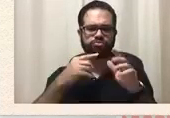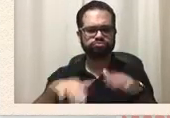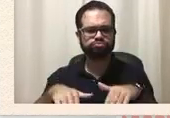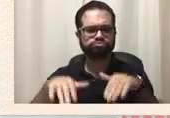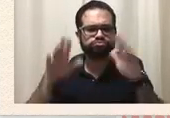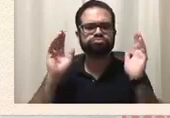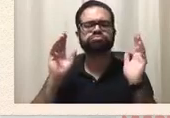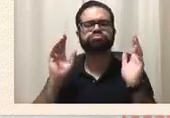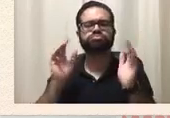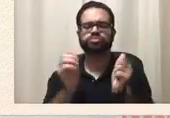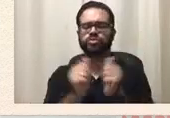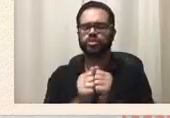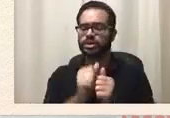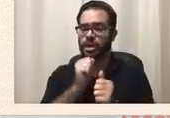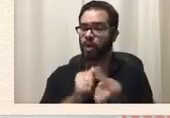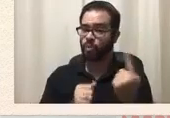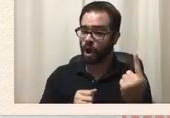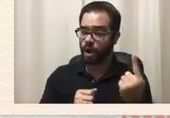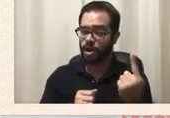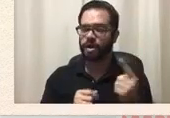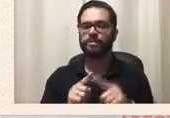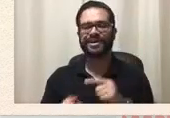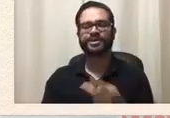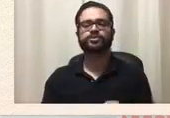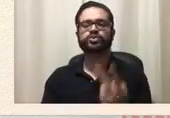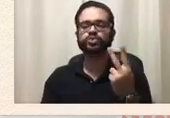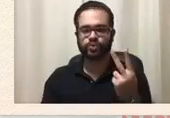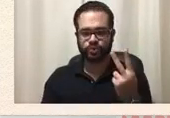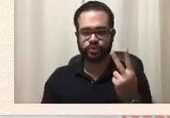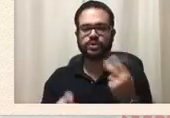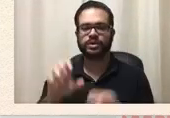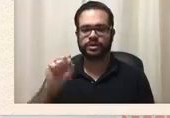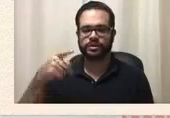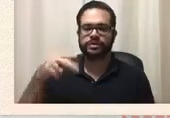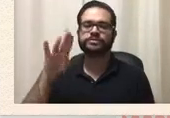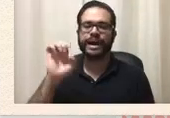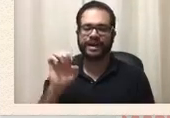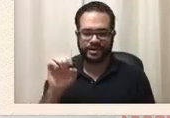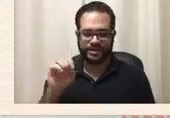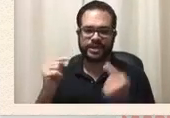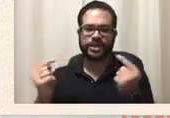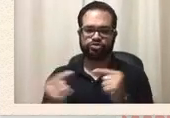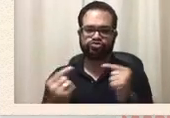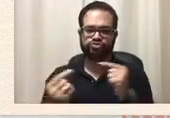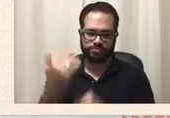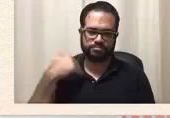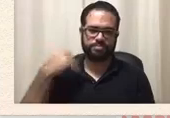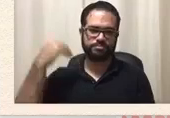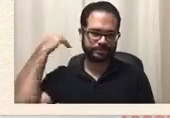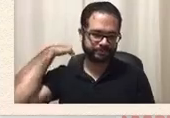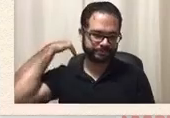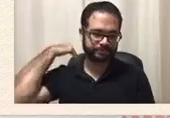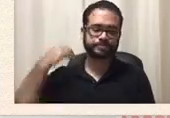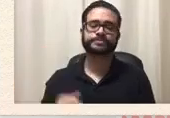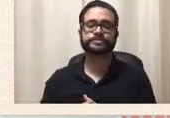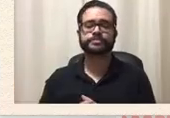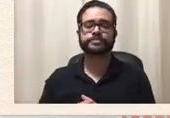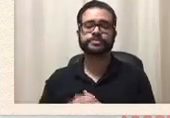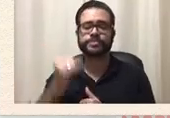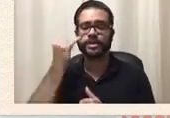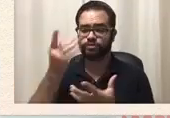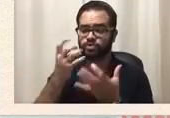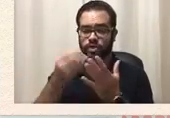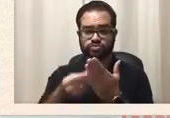but two spinal cord injuries. Anyone interested in finding them can locate them